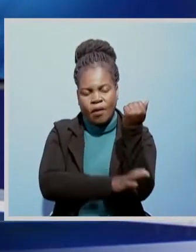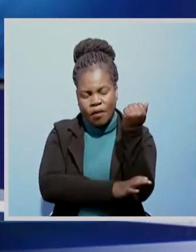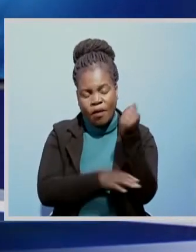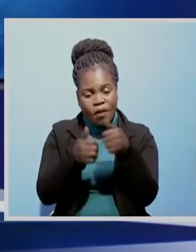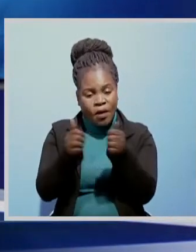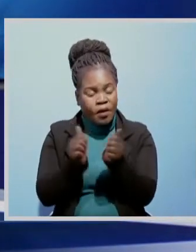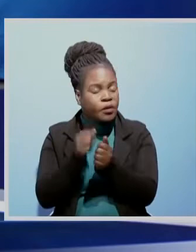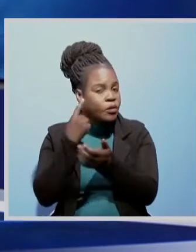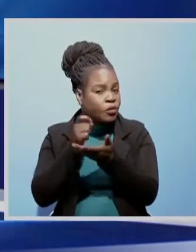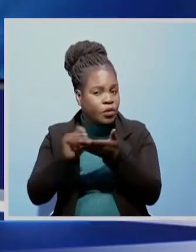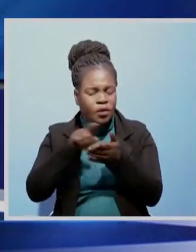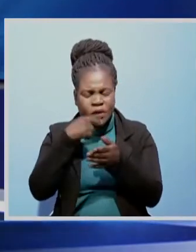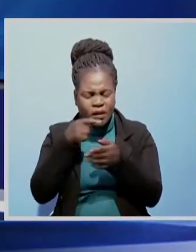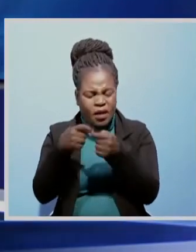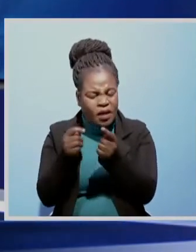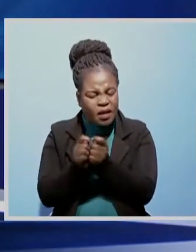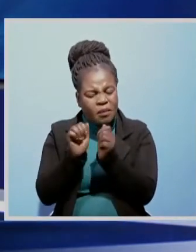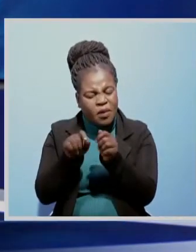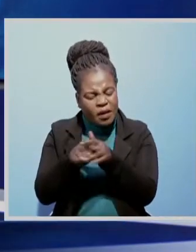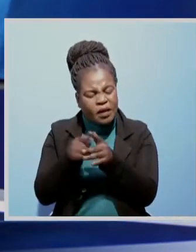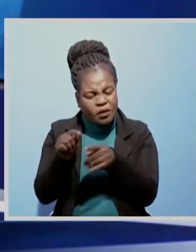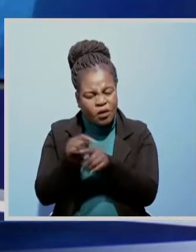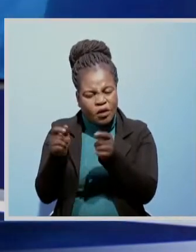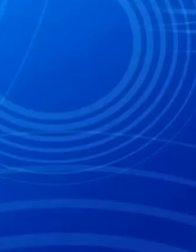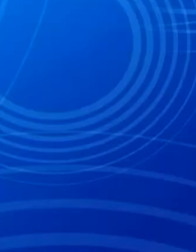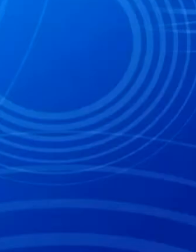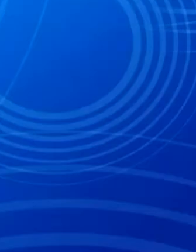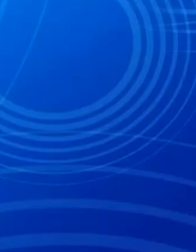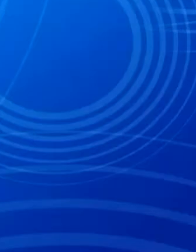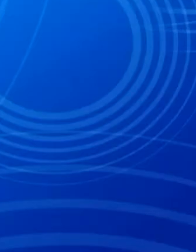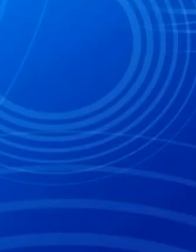the teams can start training in small groups on July 1, 2020.